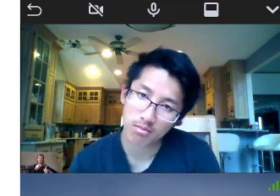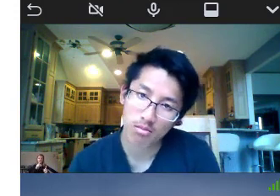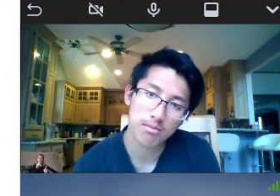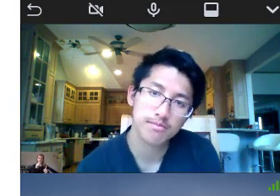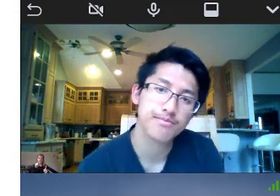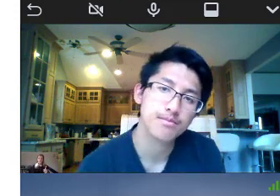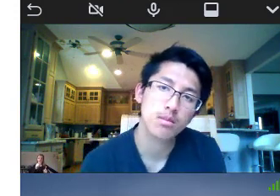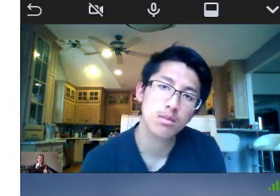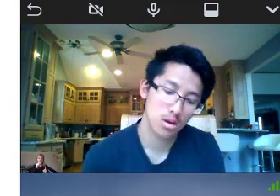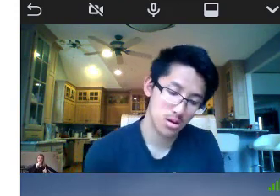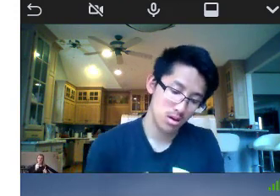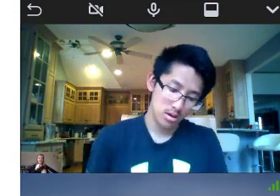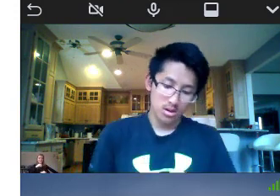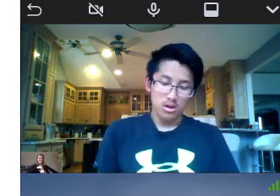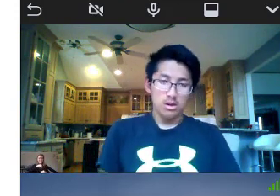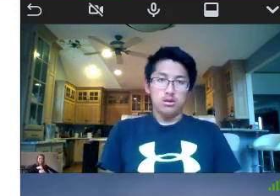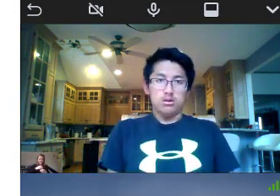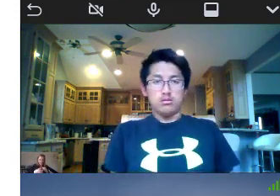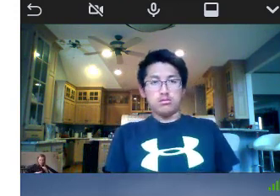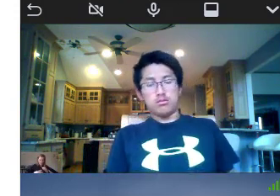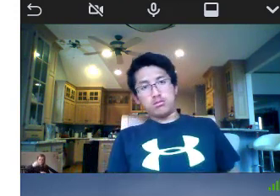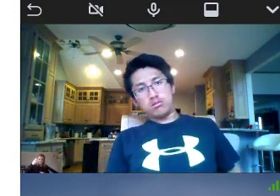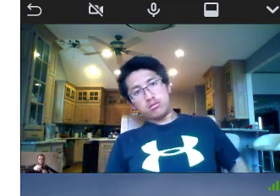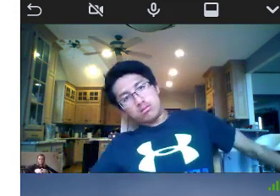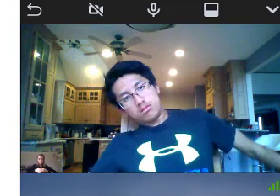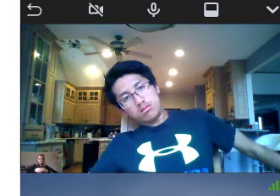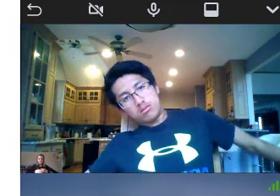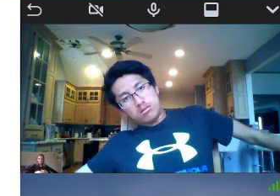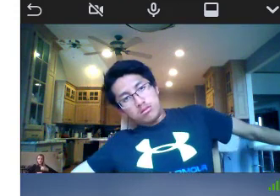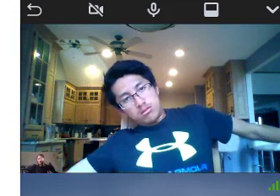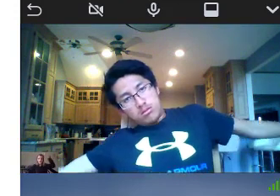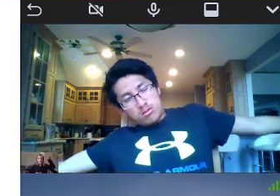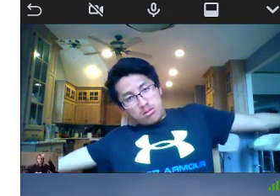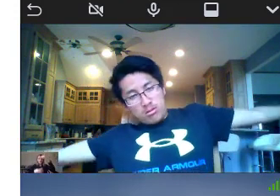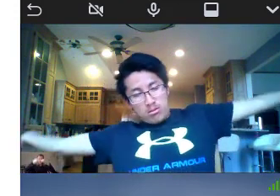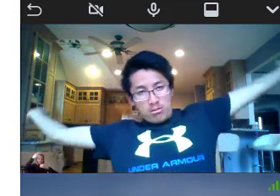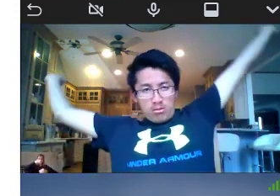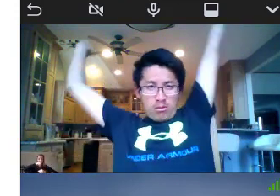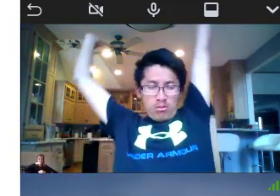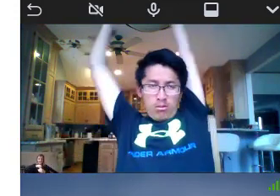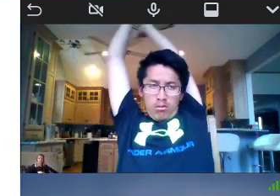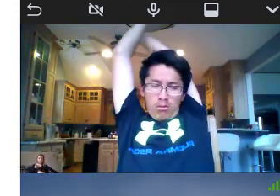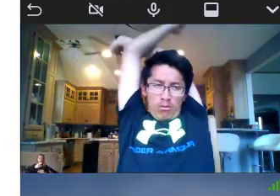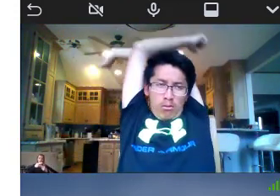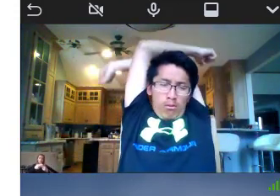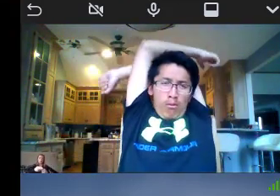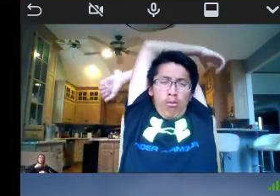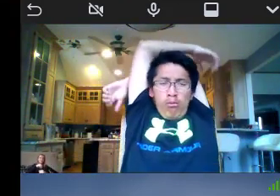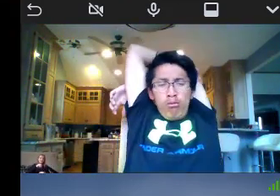inside channels and pipes, which we call internal flow, and we'll talk about what the difference is a little more next week.